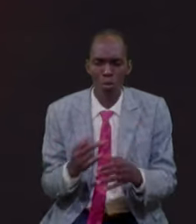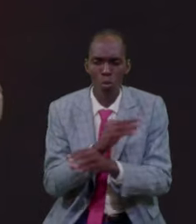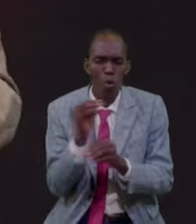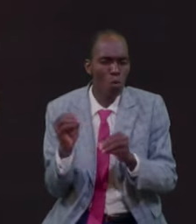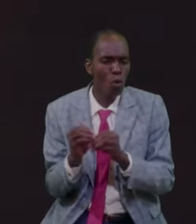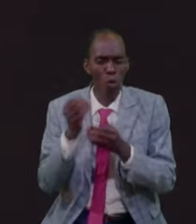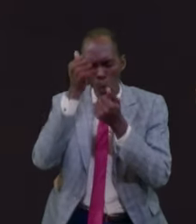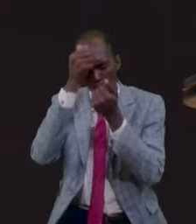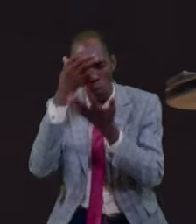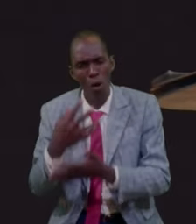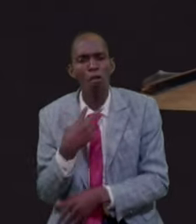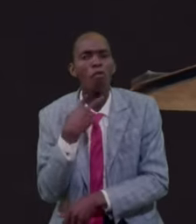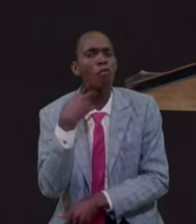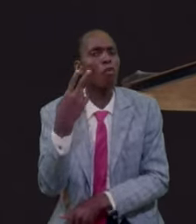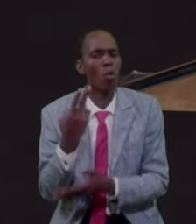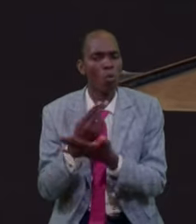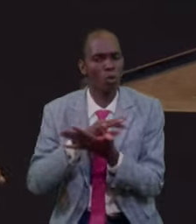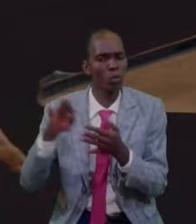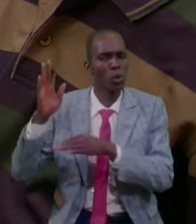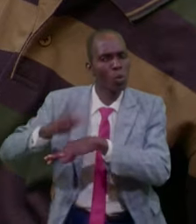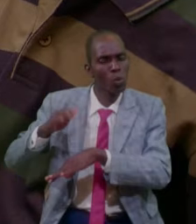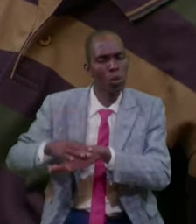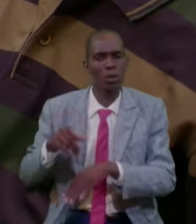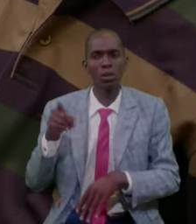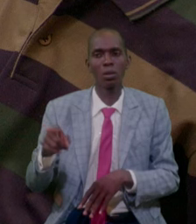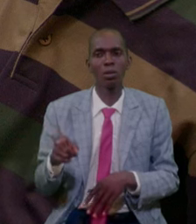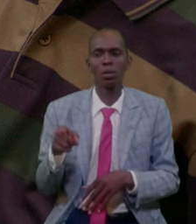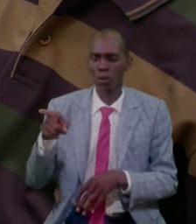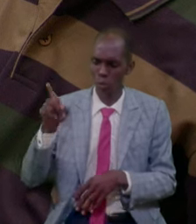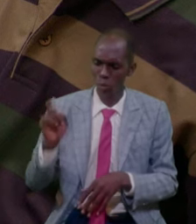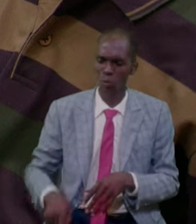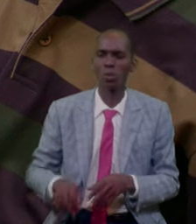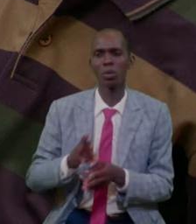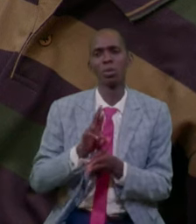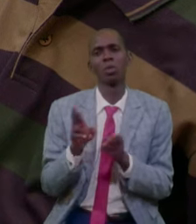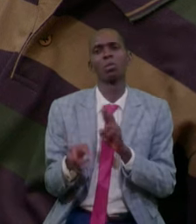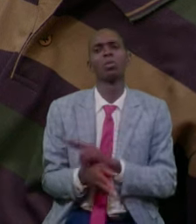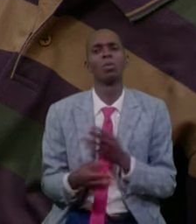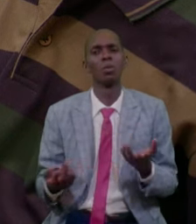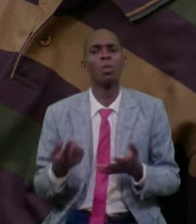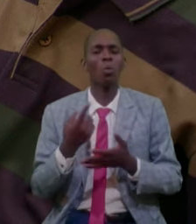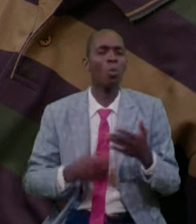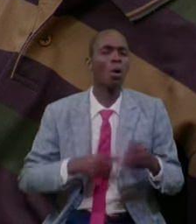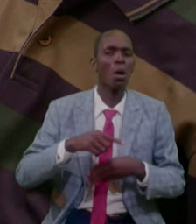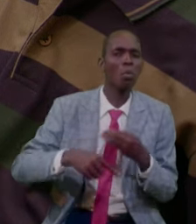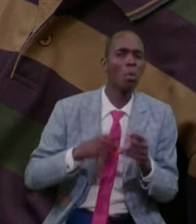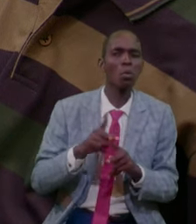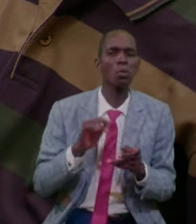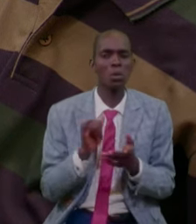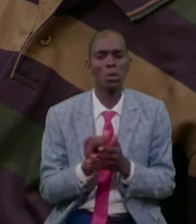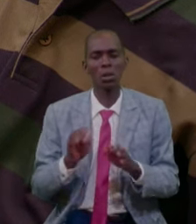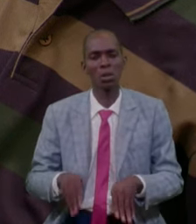the people that are just offering superficial sacrifice and they do not have